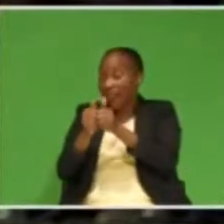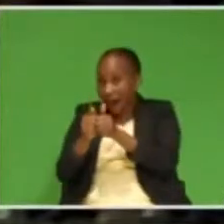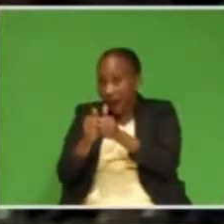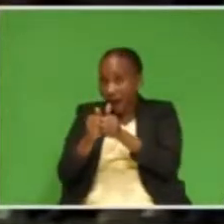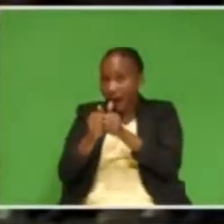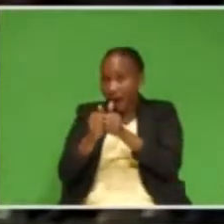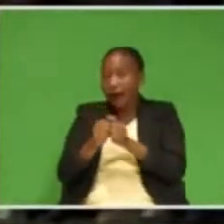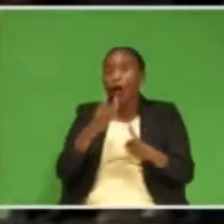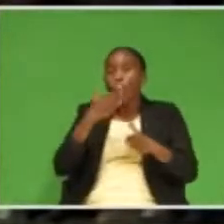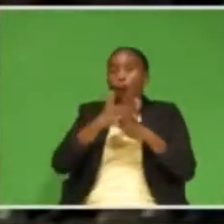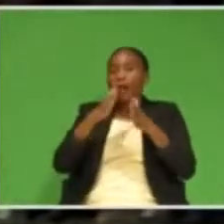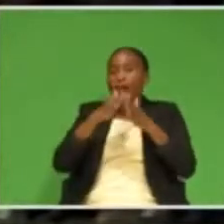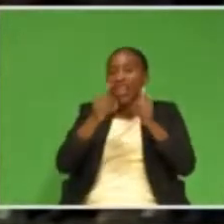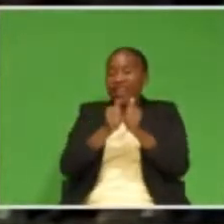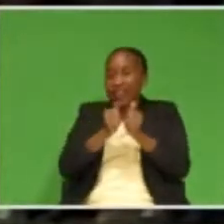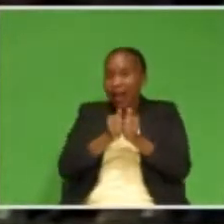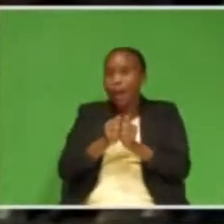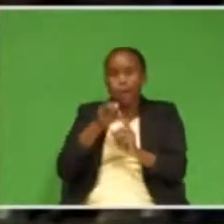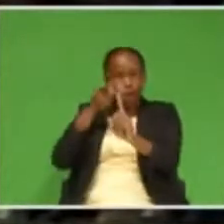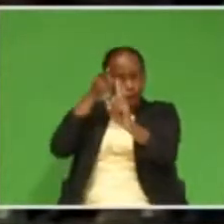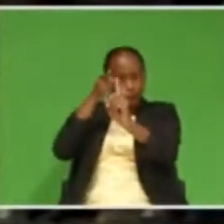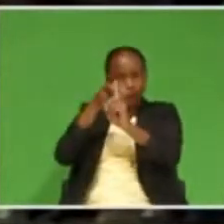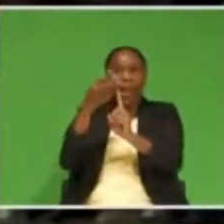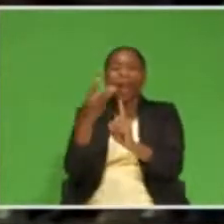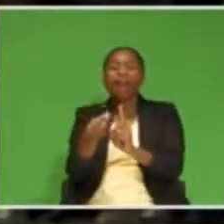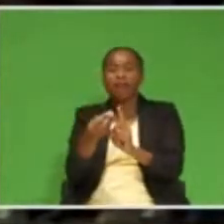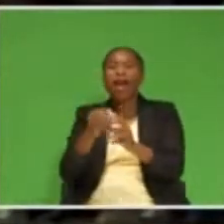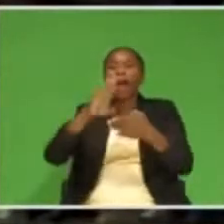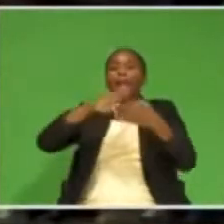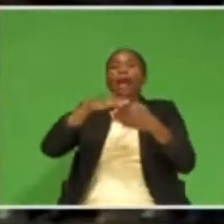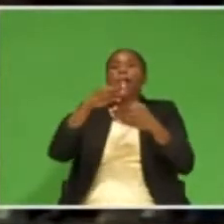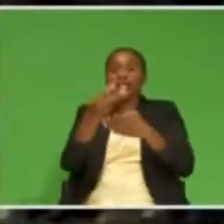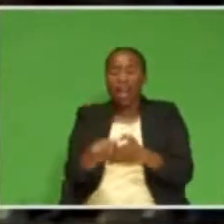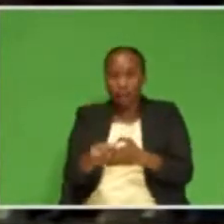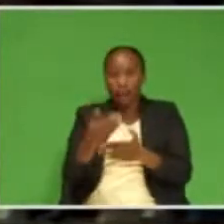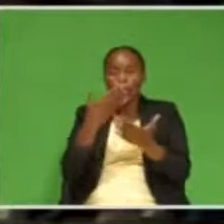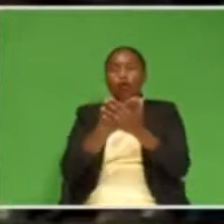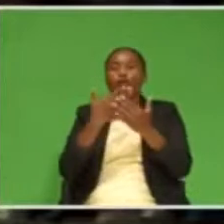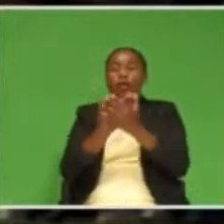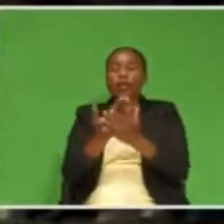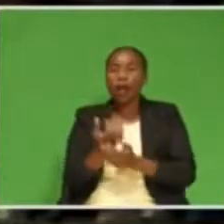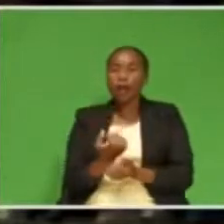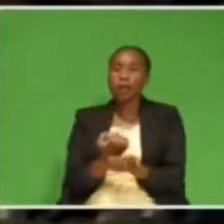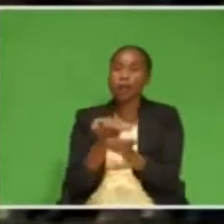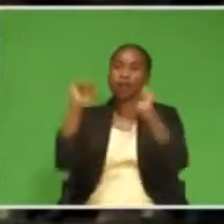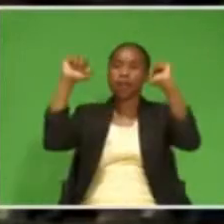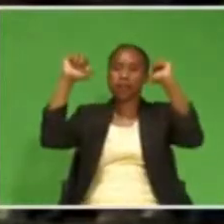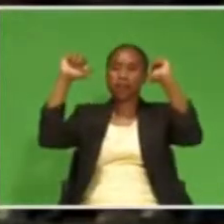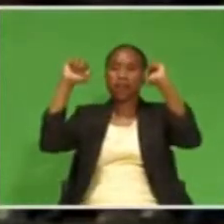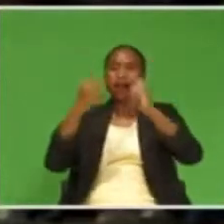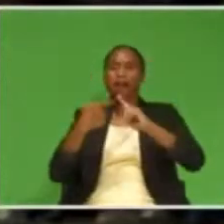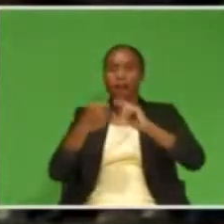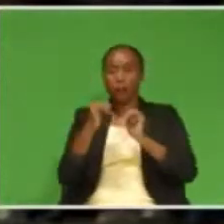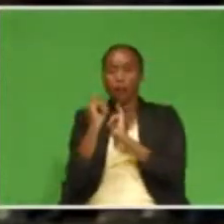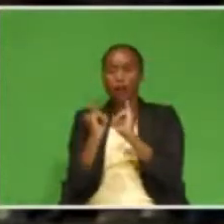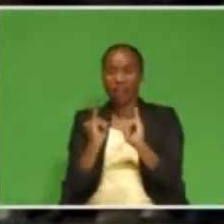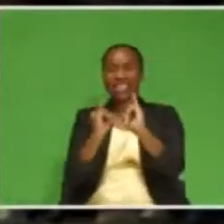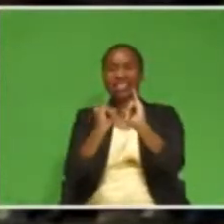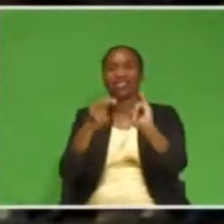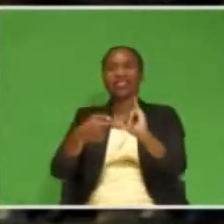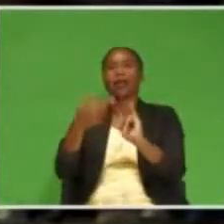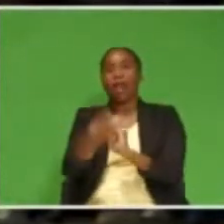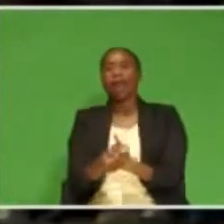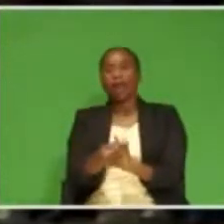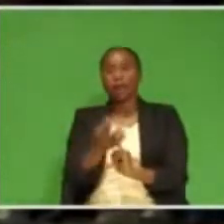to work together with purpose, to emerge from this crisis as a nation that is